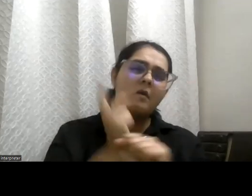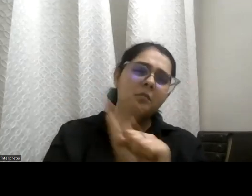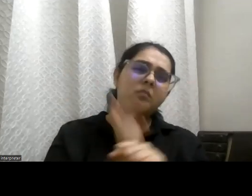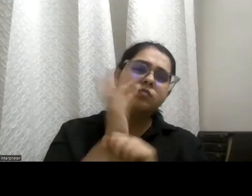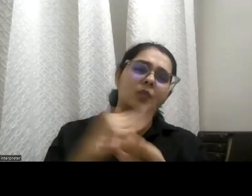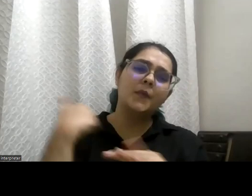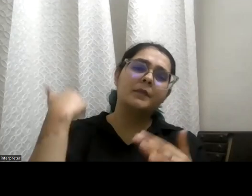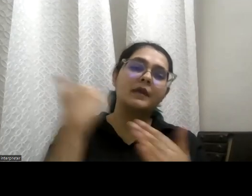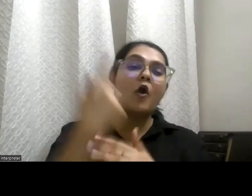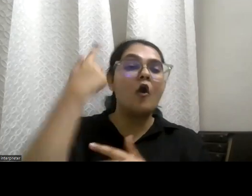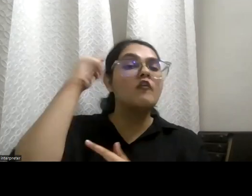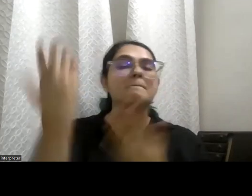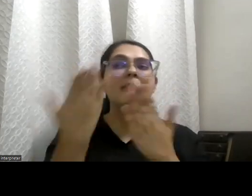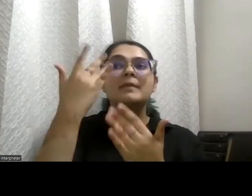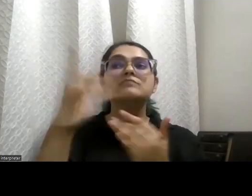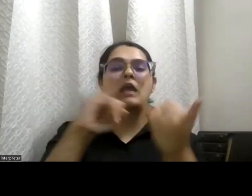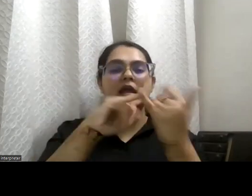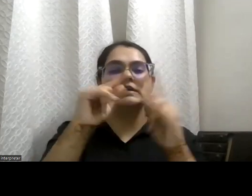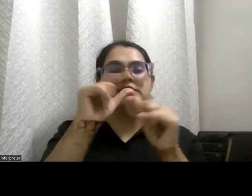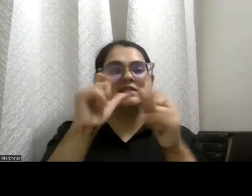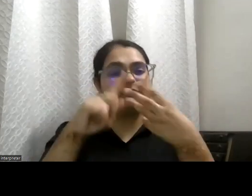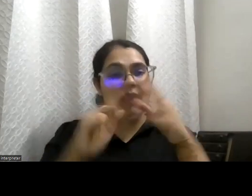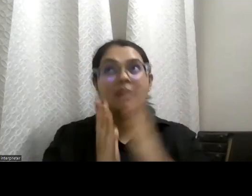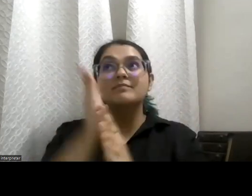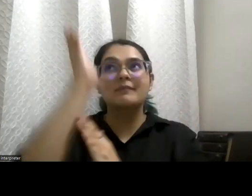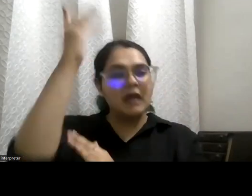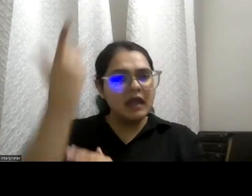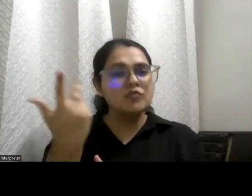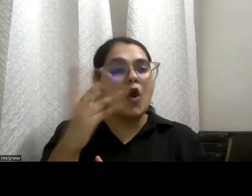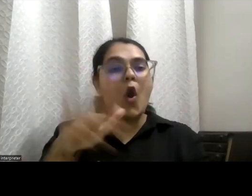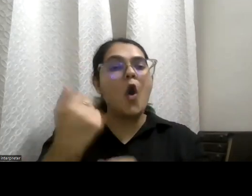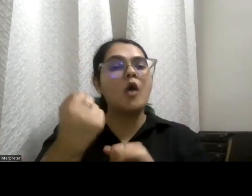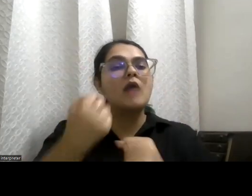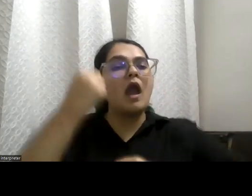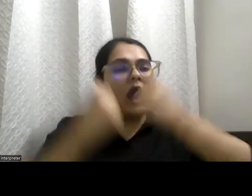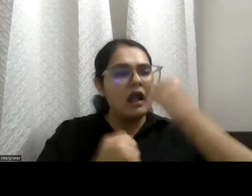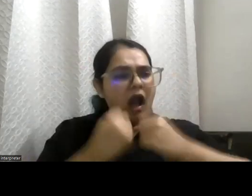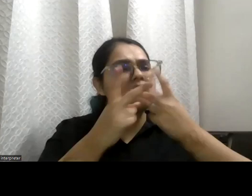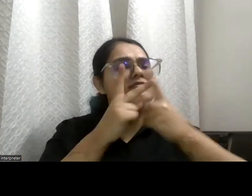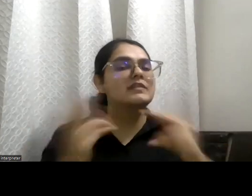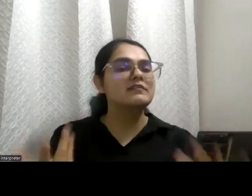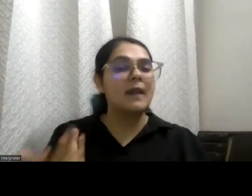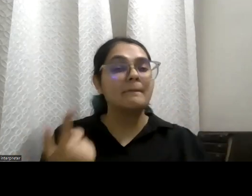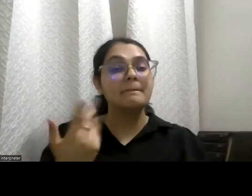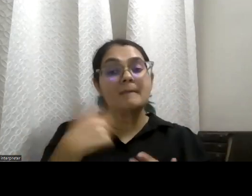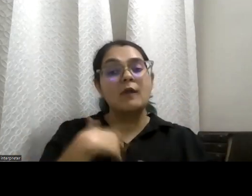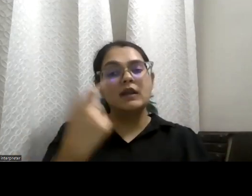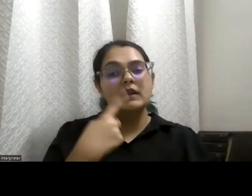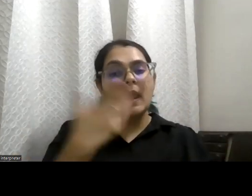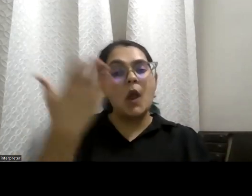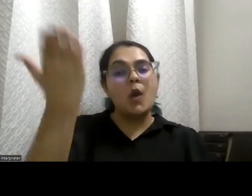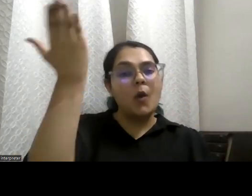it is the space technology, whether it is the automobile. So the point I am trying to say that there has been in the past, there has been